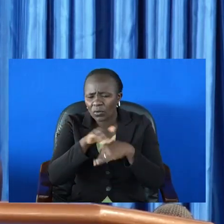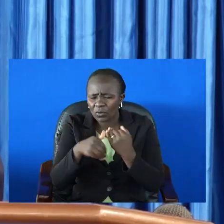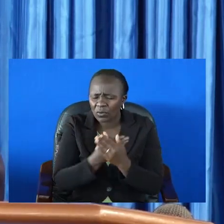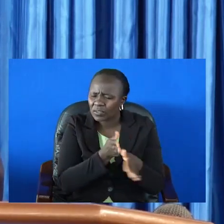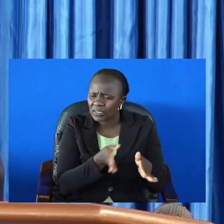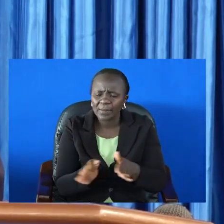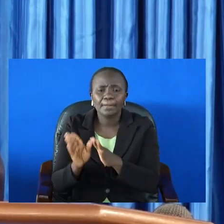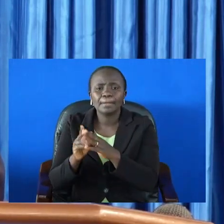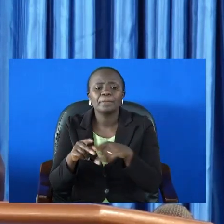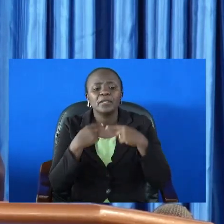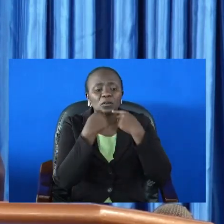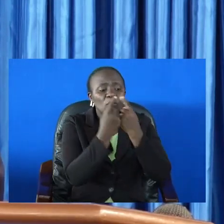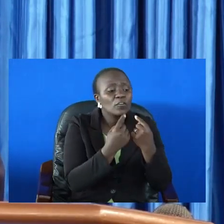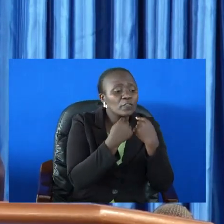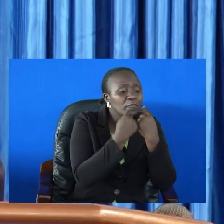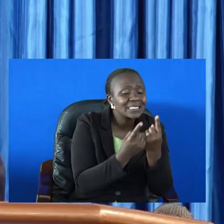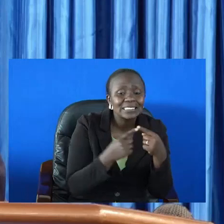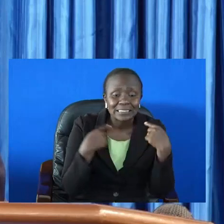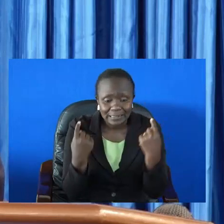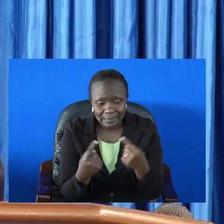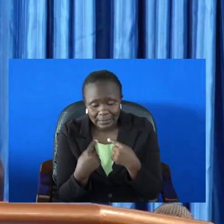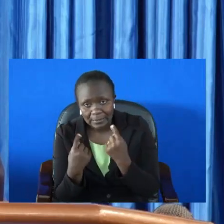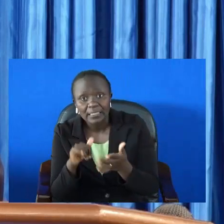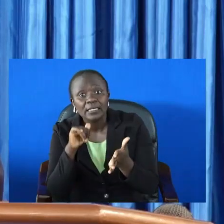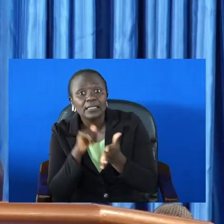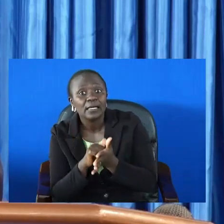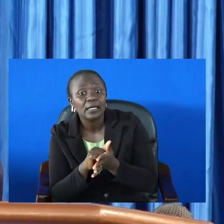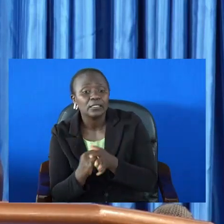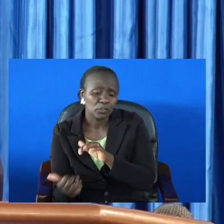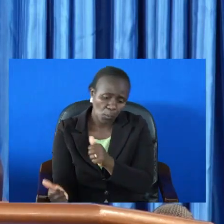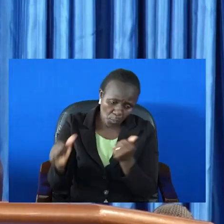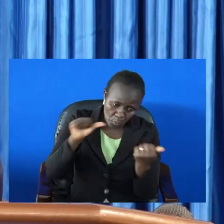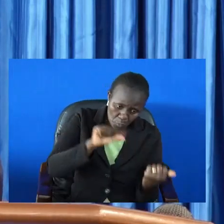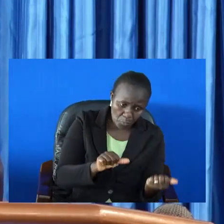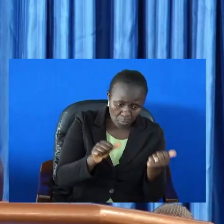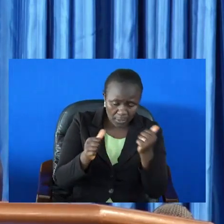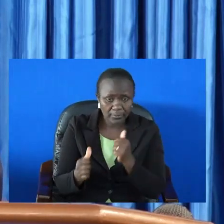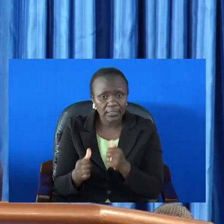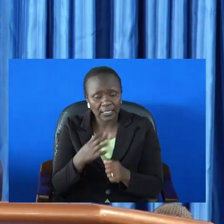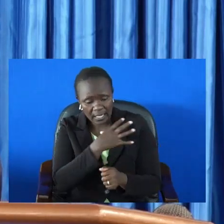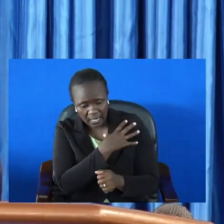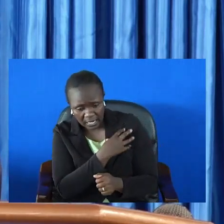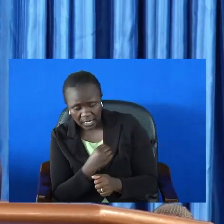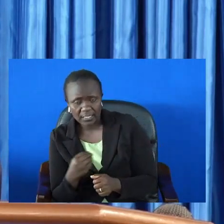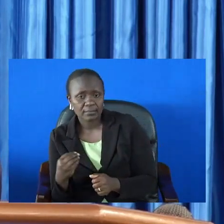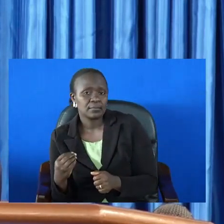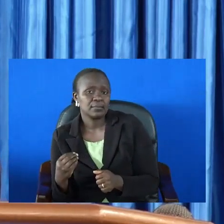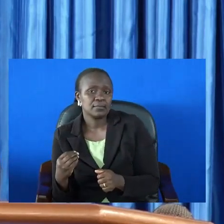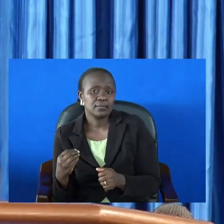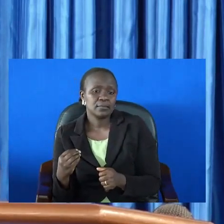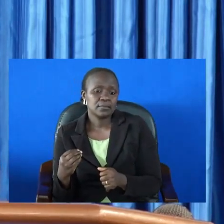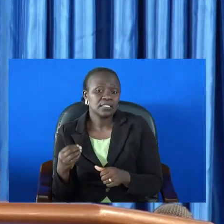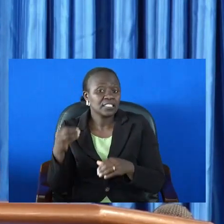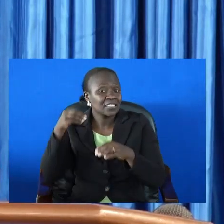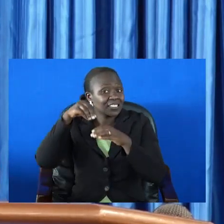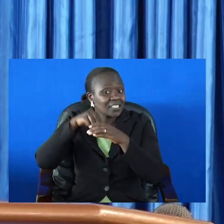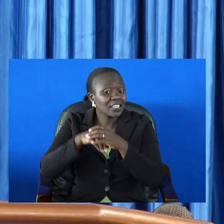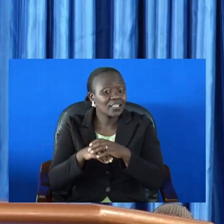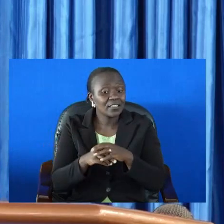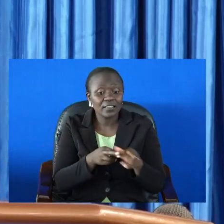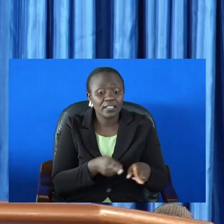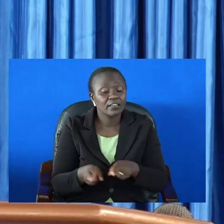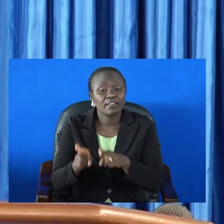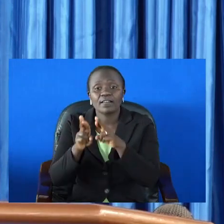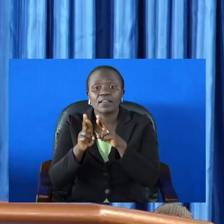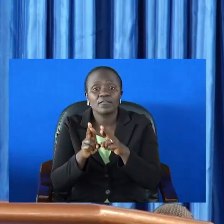Jordan, confessing their sins, that they were baptized, and they were baptized in the river